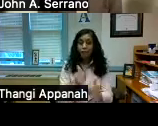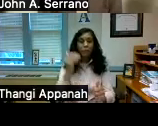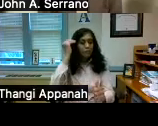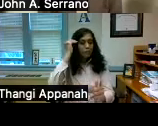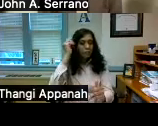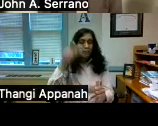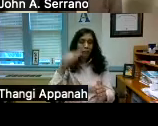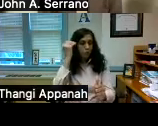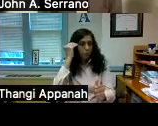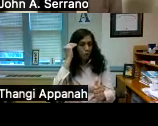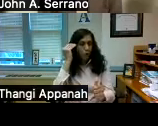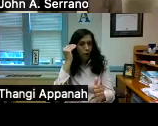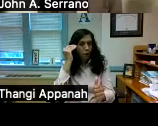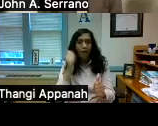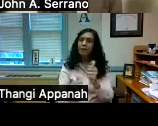leadership.